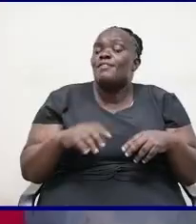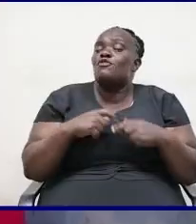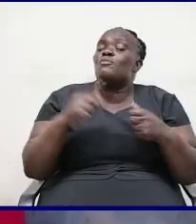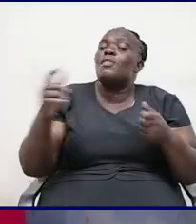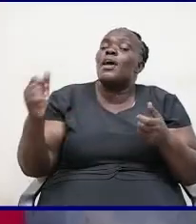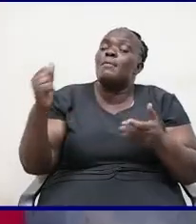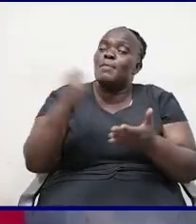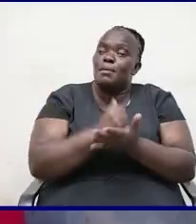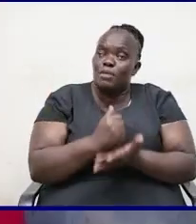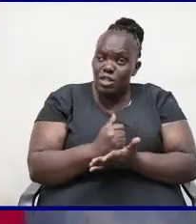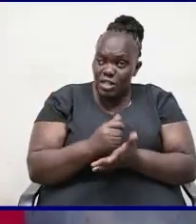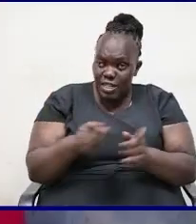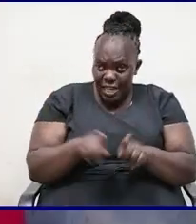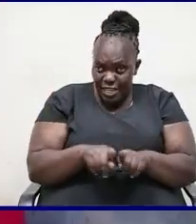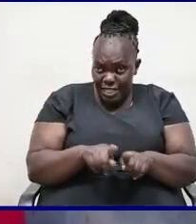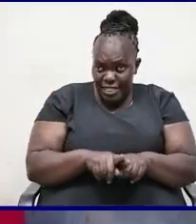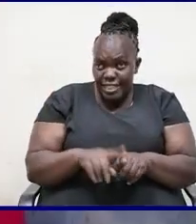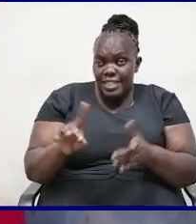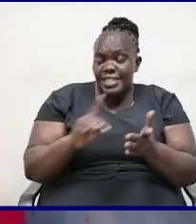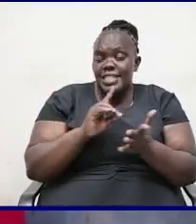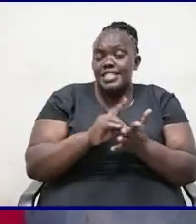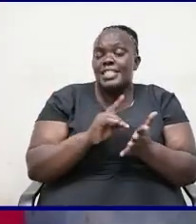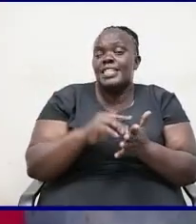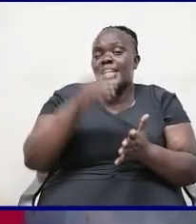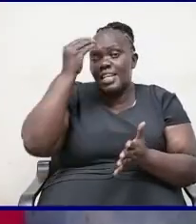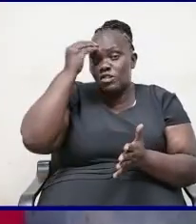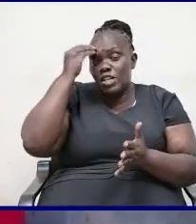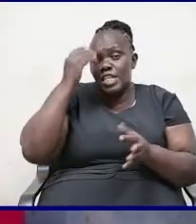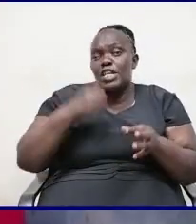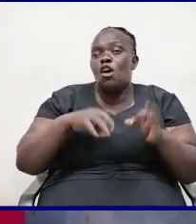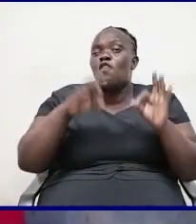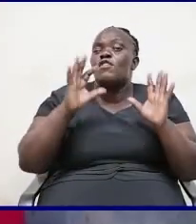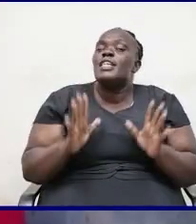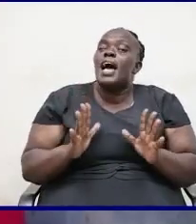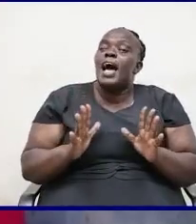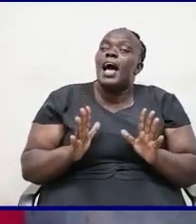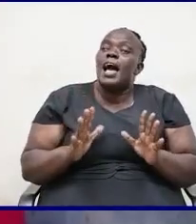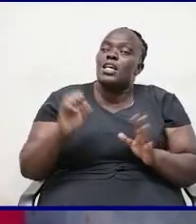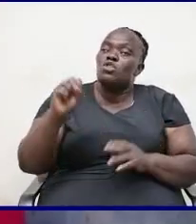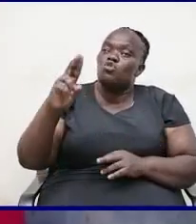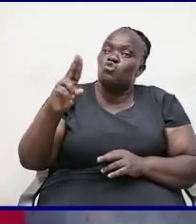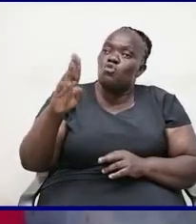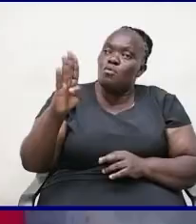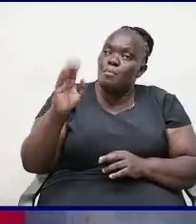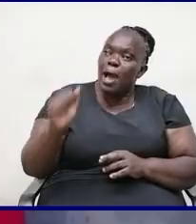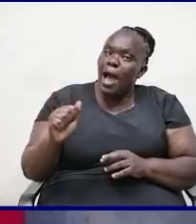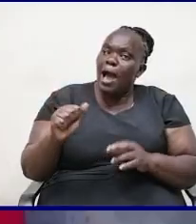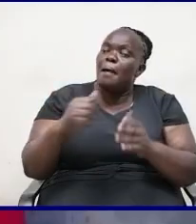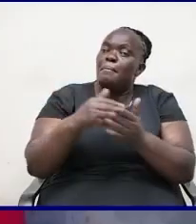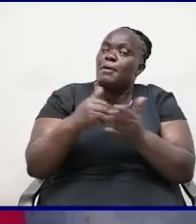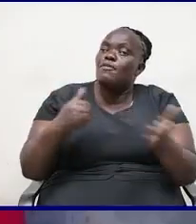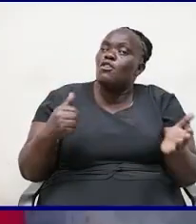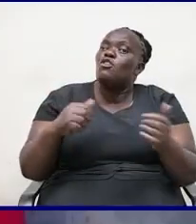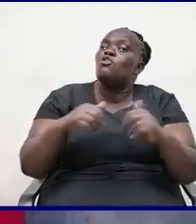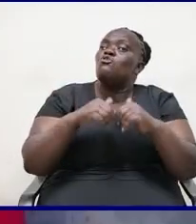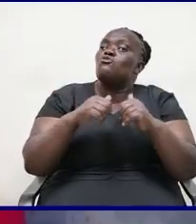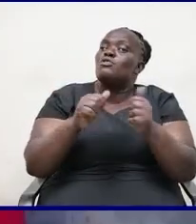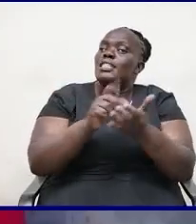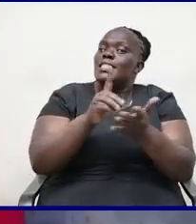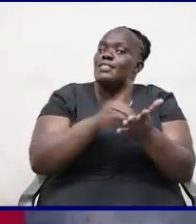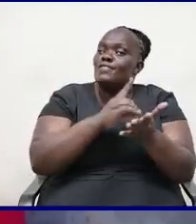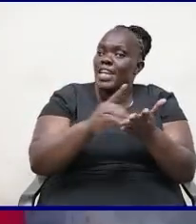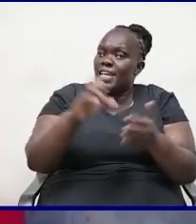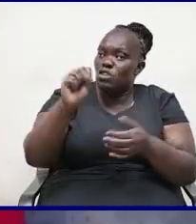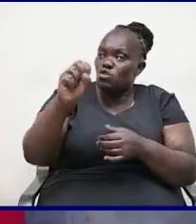was appointed as district education officer, Suba, the larger Suba before it was split. So